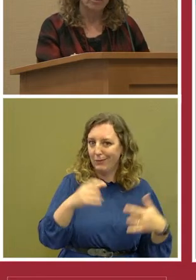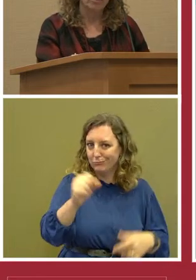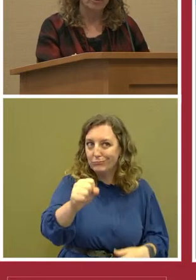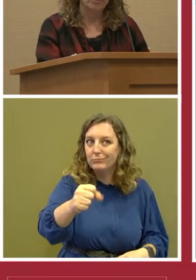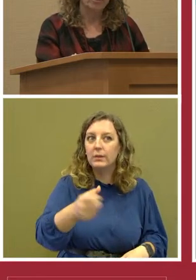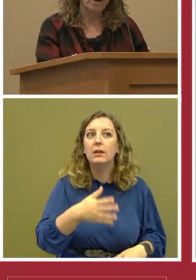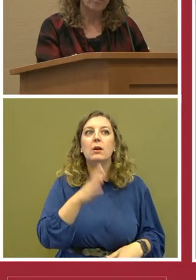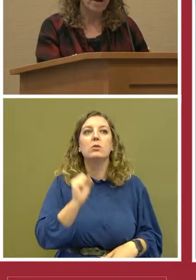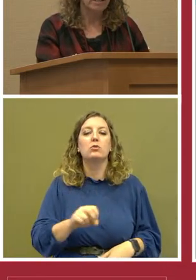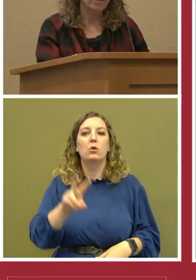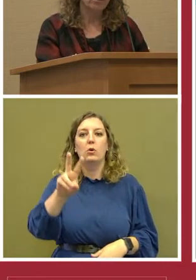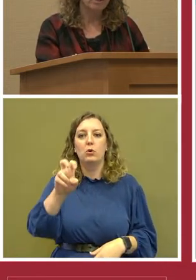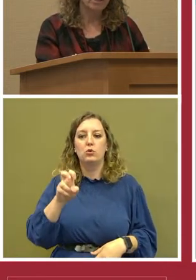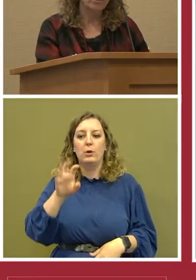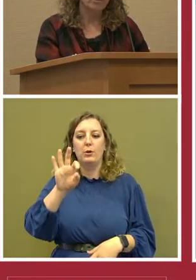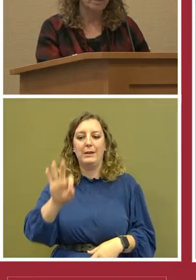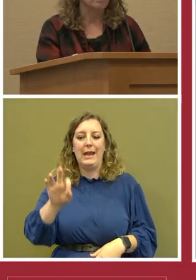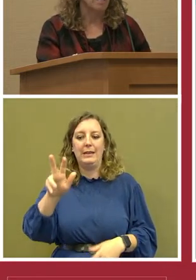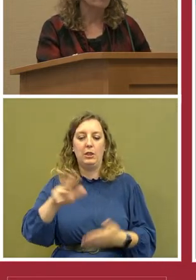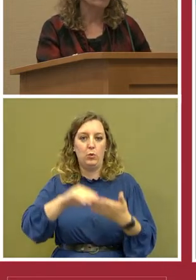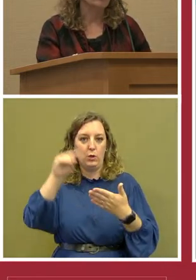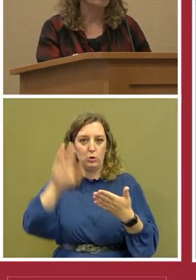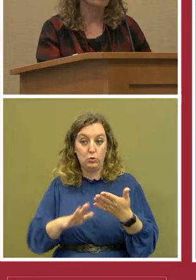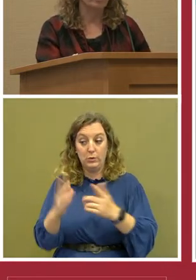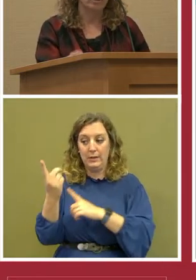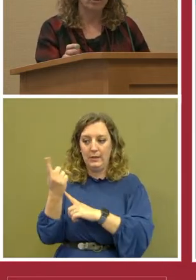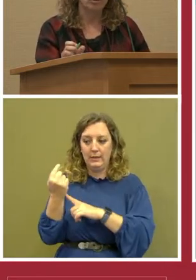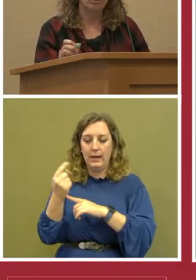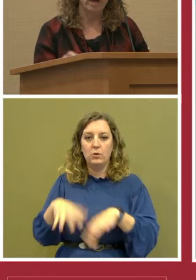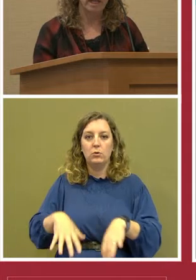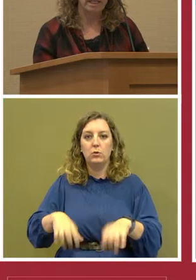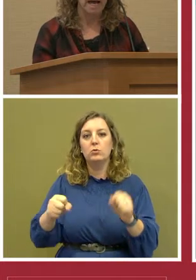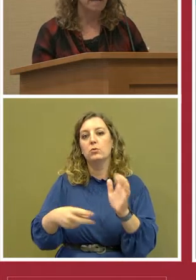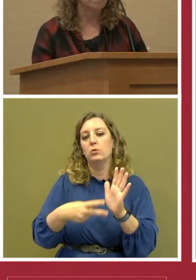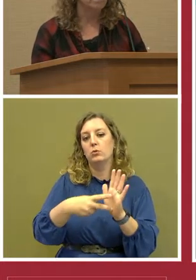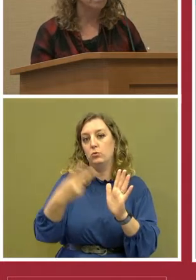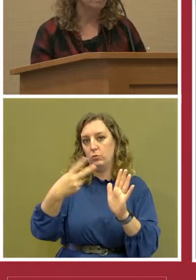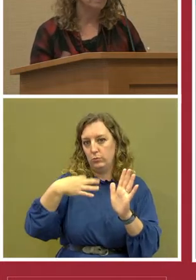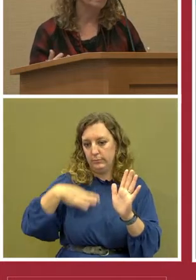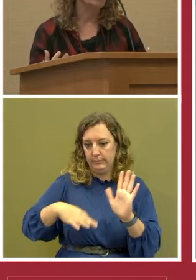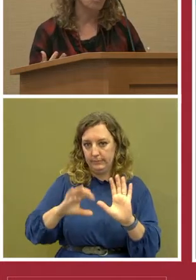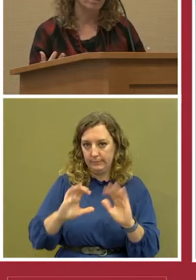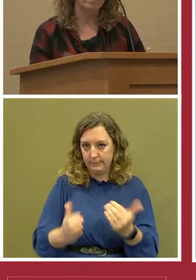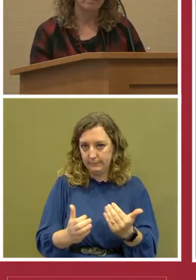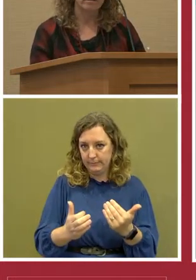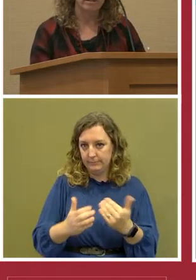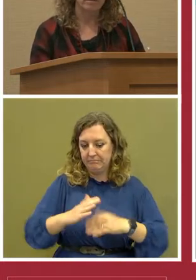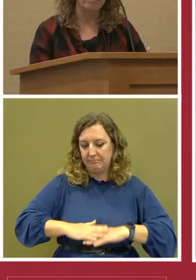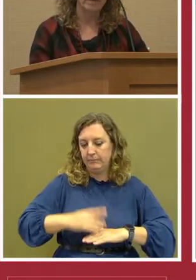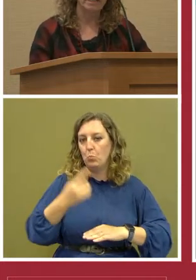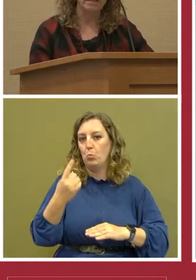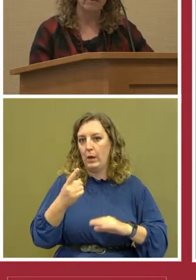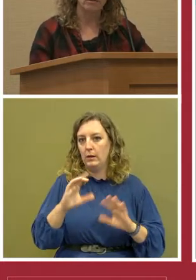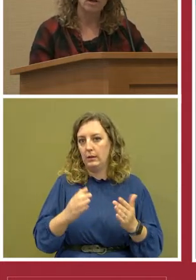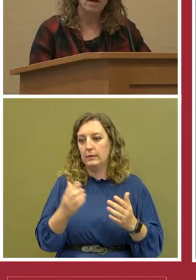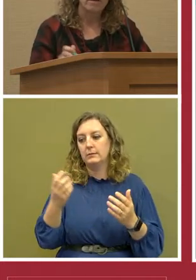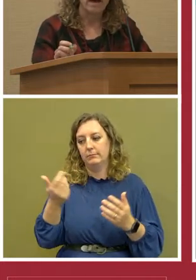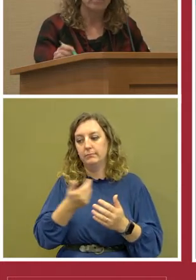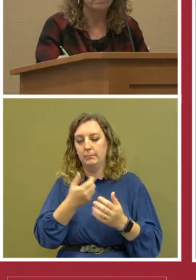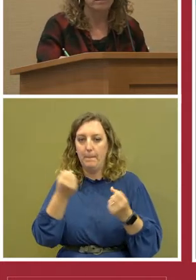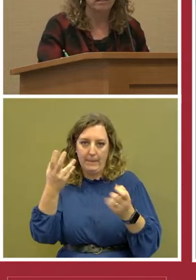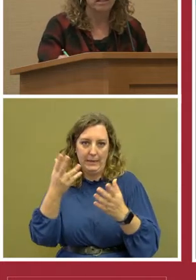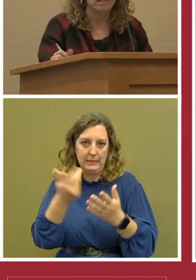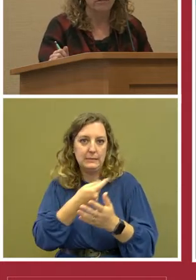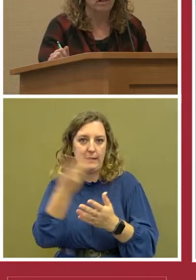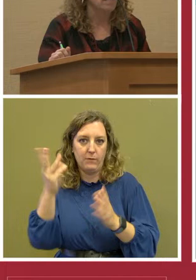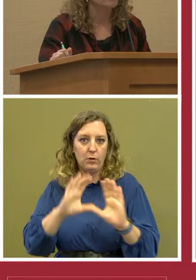So there are 293 students last year who took a dual credit class, at least one, many several. That